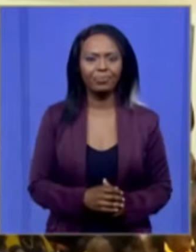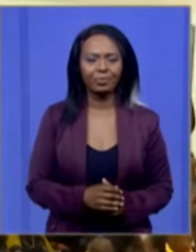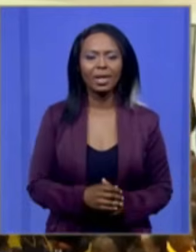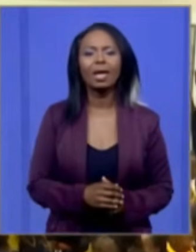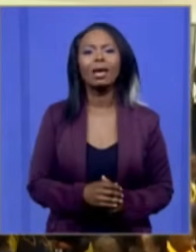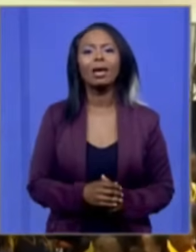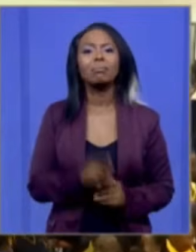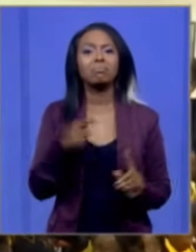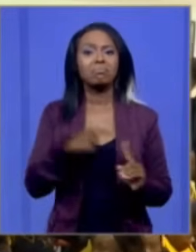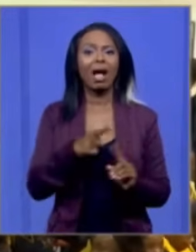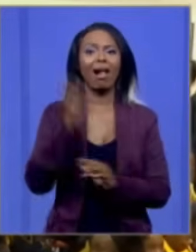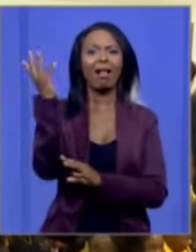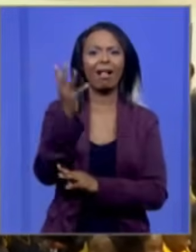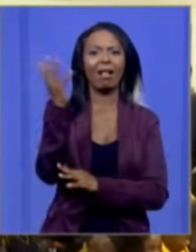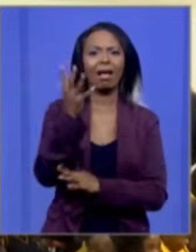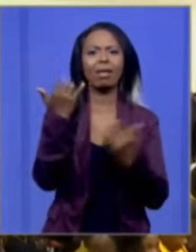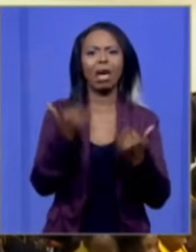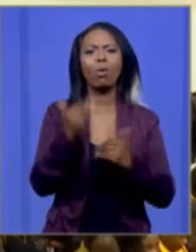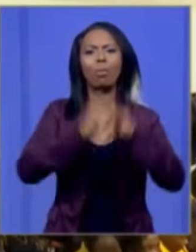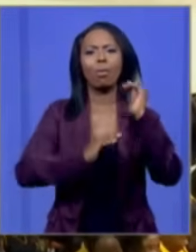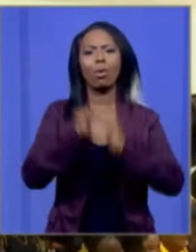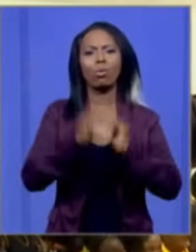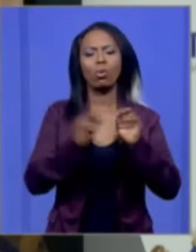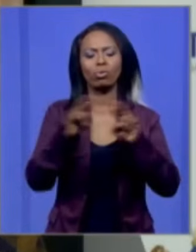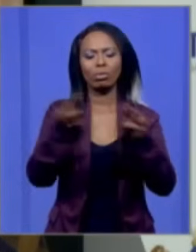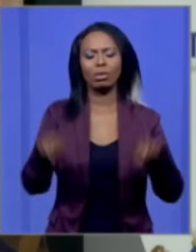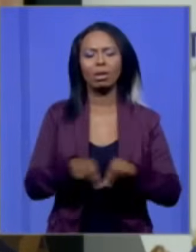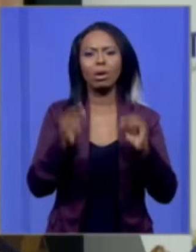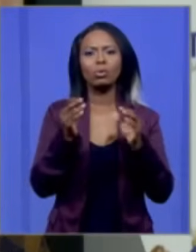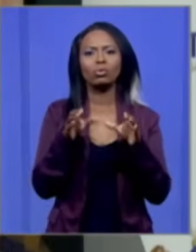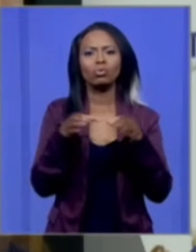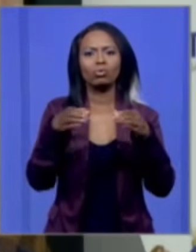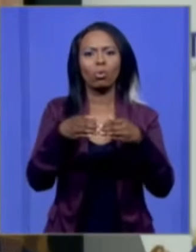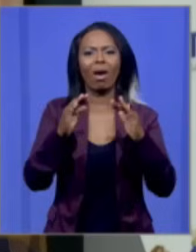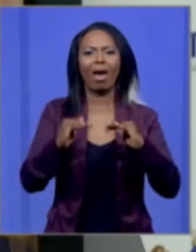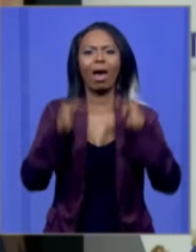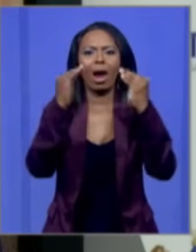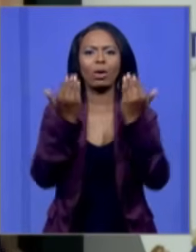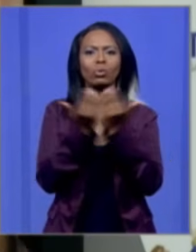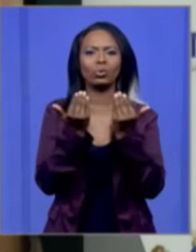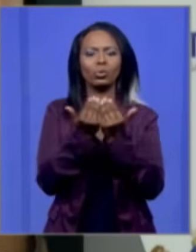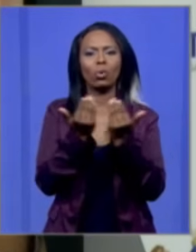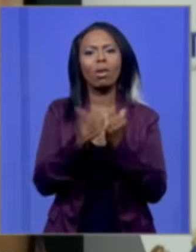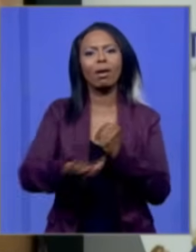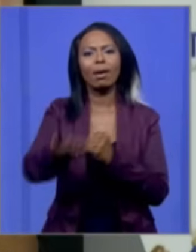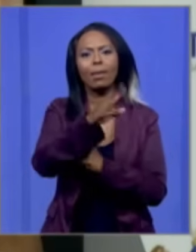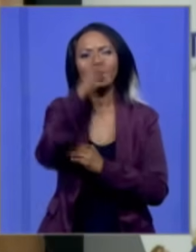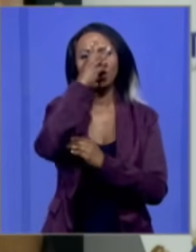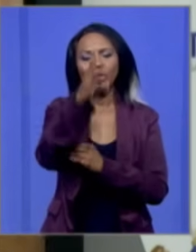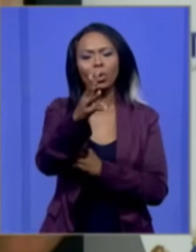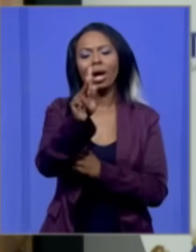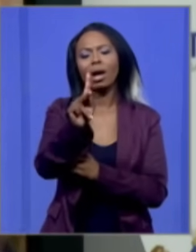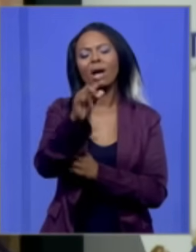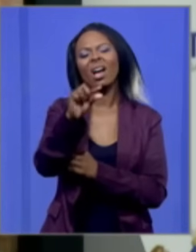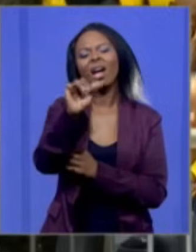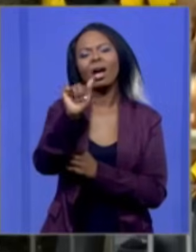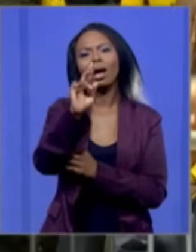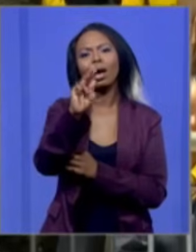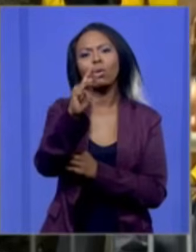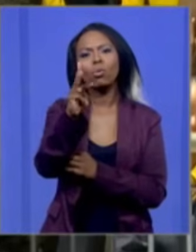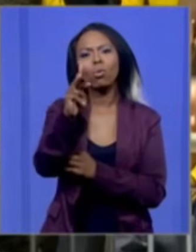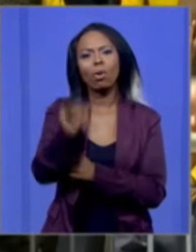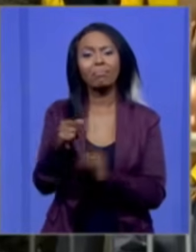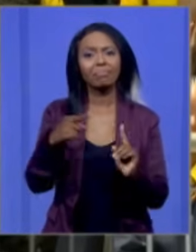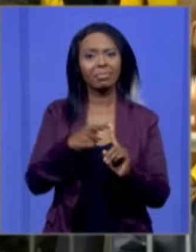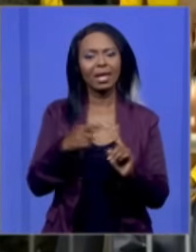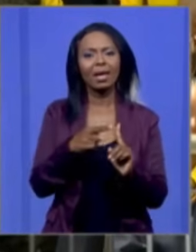ka sekolong seo se sa tšwago mpšhafatšwa sa dithuto tša godimo ka garankua leboa la Pretoria, tona ya thuto ya motheo Enje Motshekga o re ba